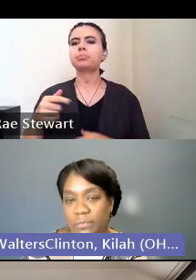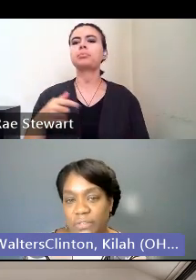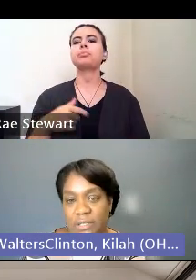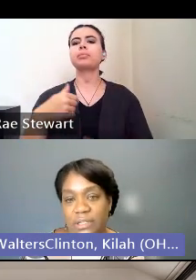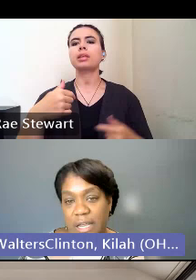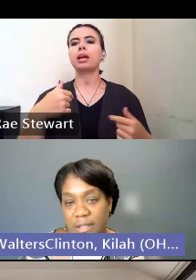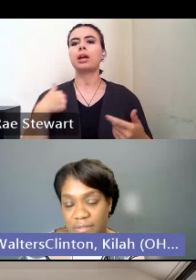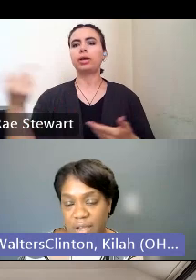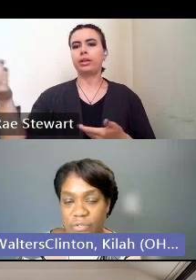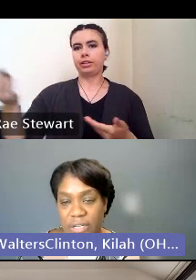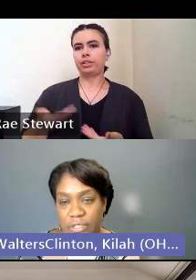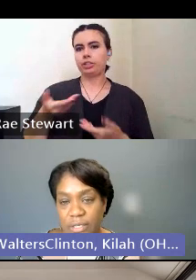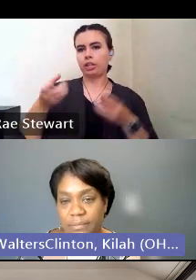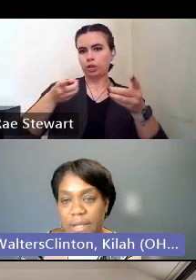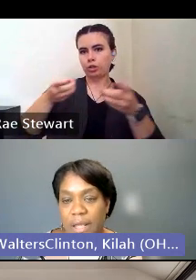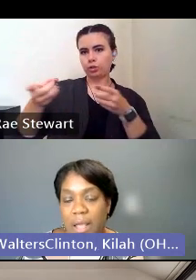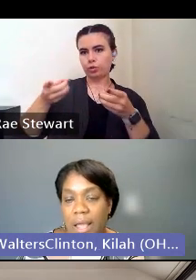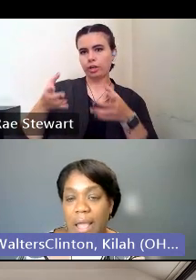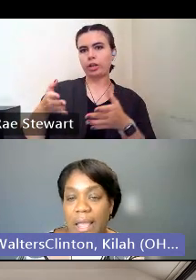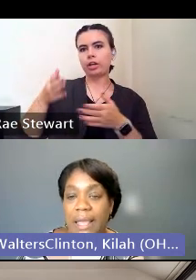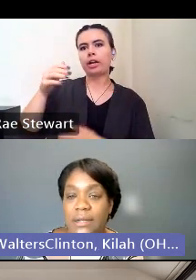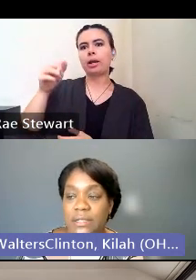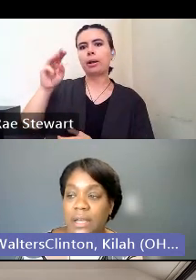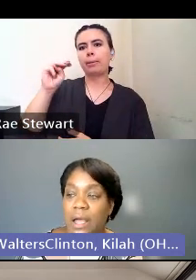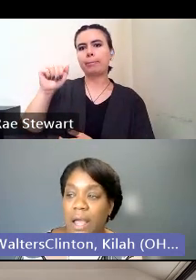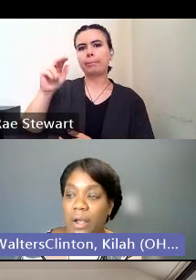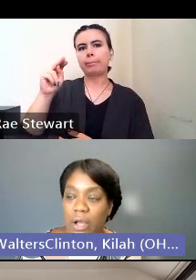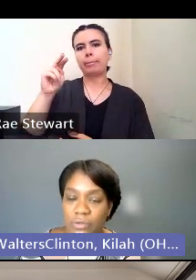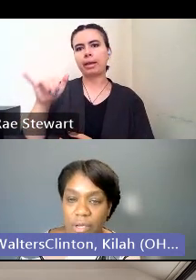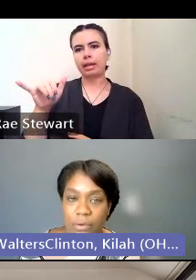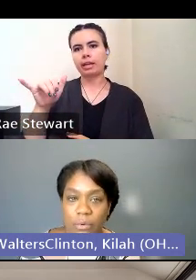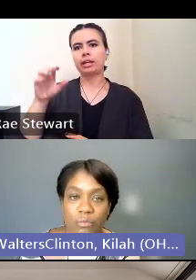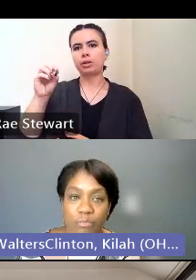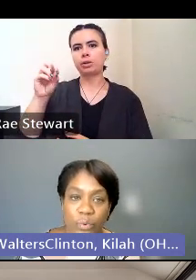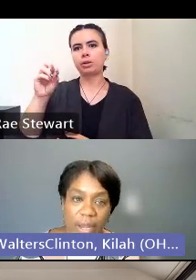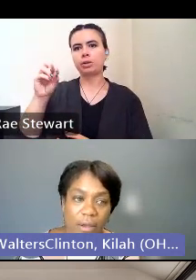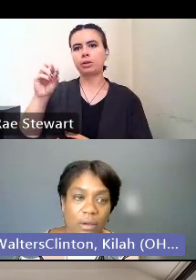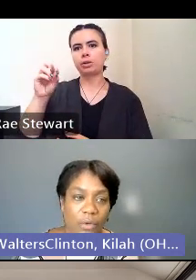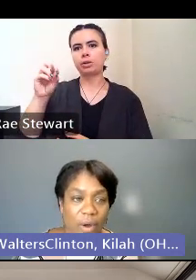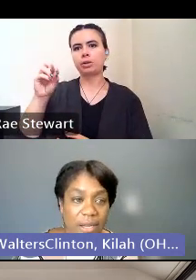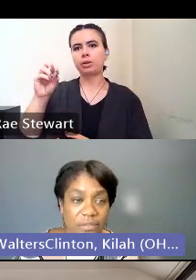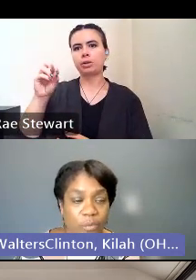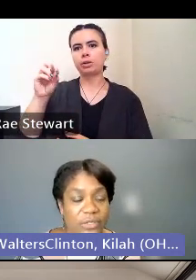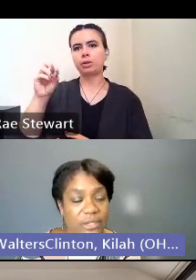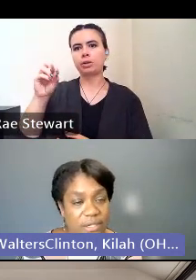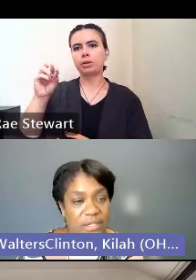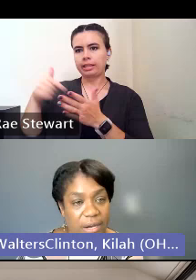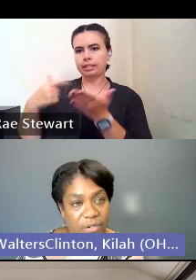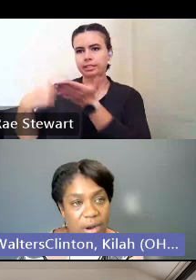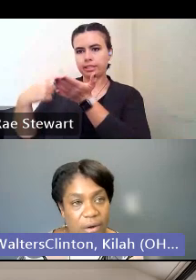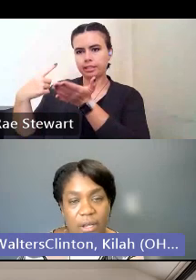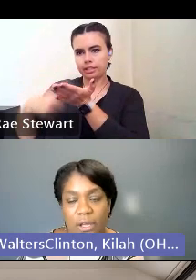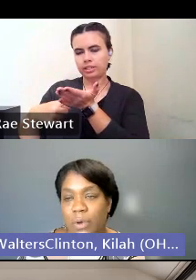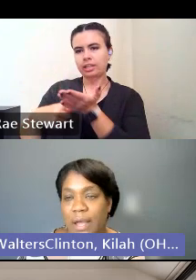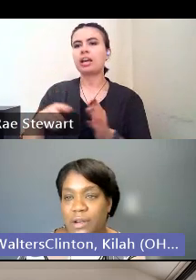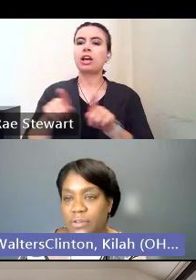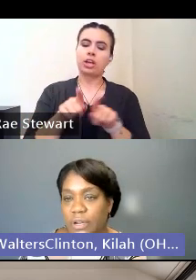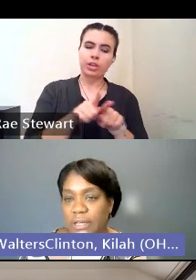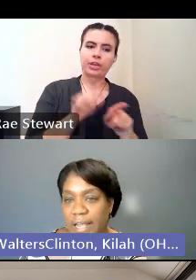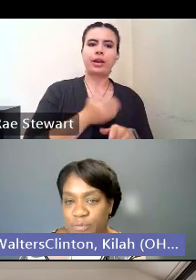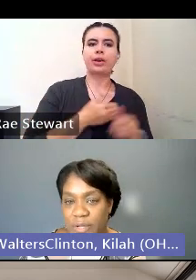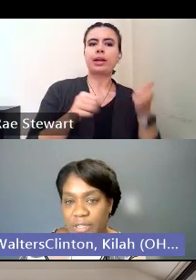who will be facilitating this conversation. And I also bring regrets from our Assistant Secretary,